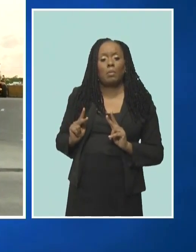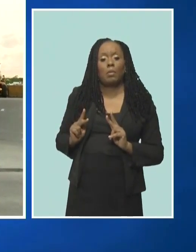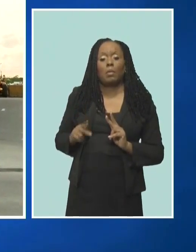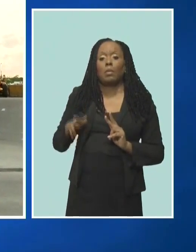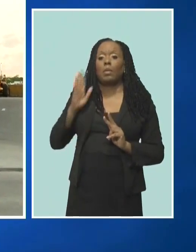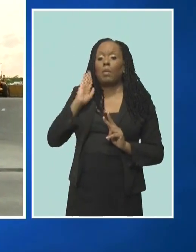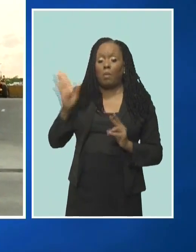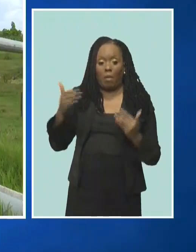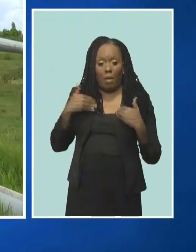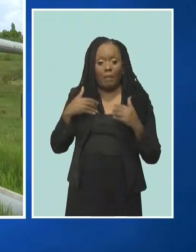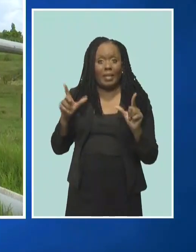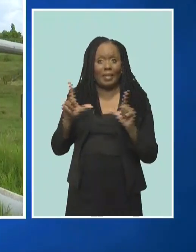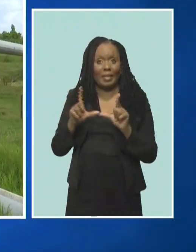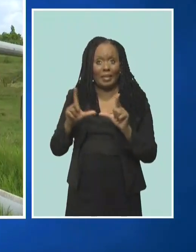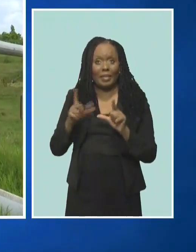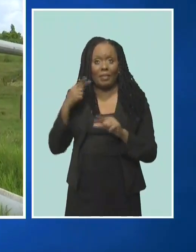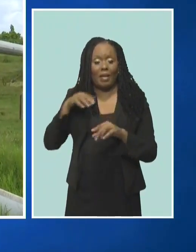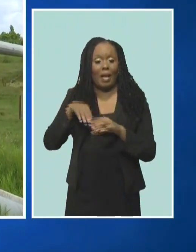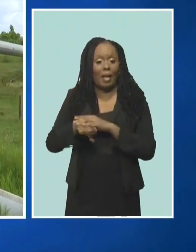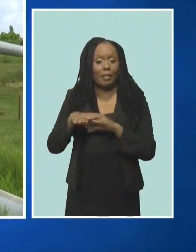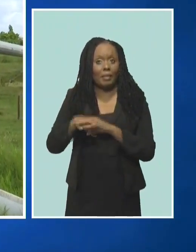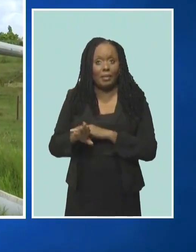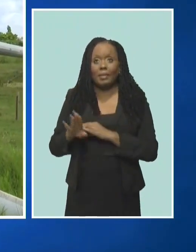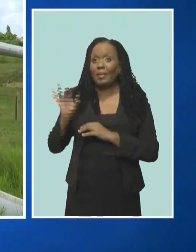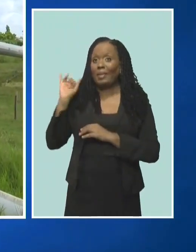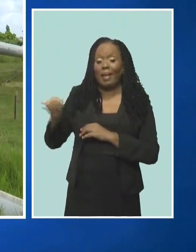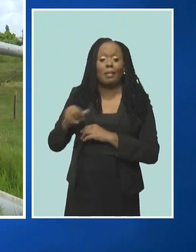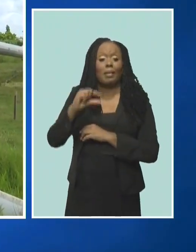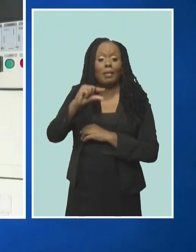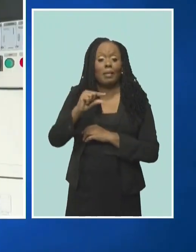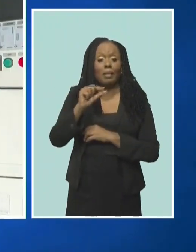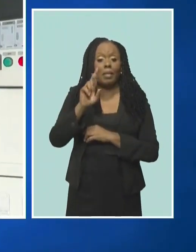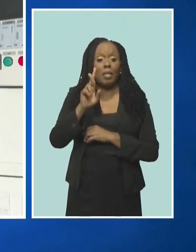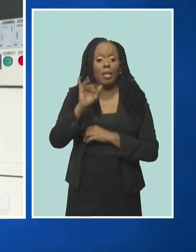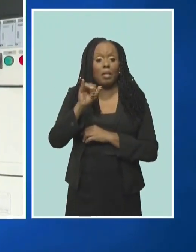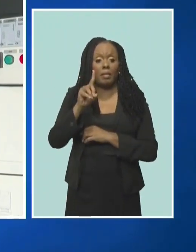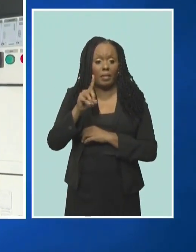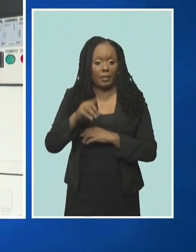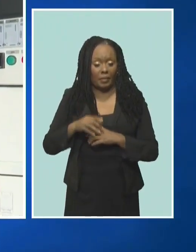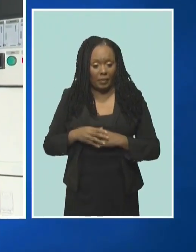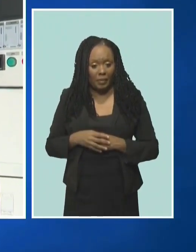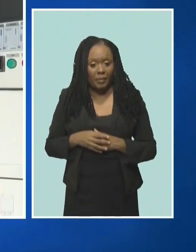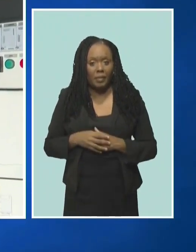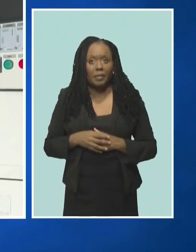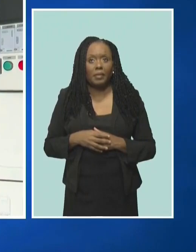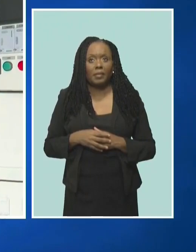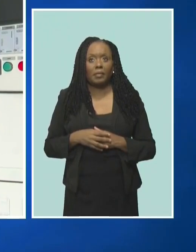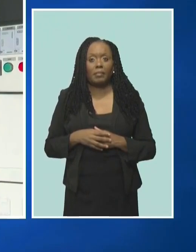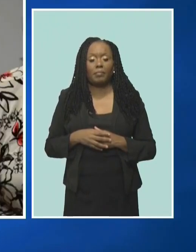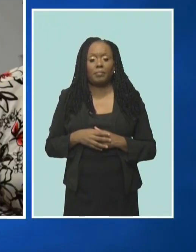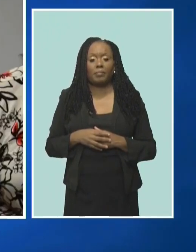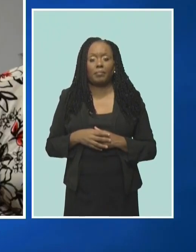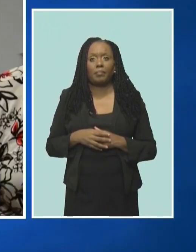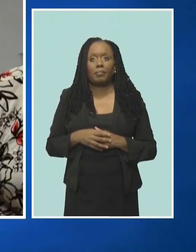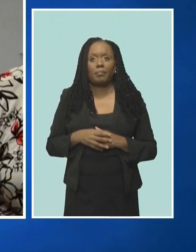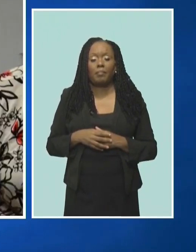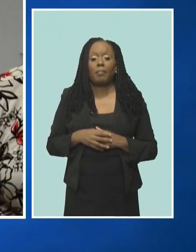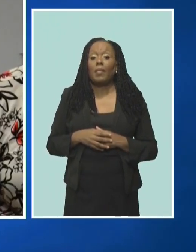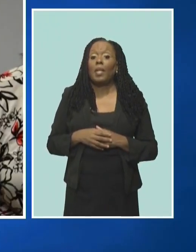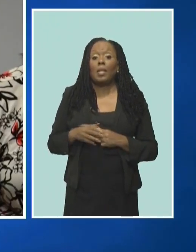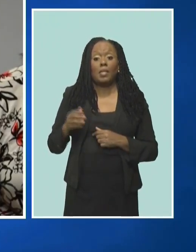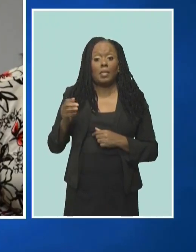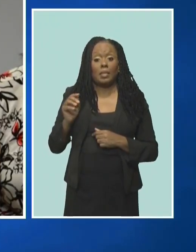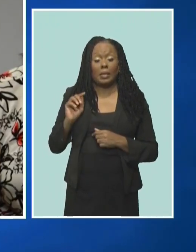grid. The second thing that I would say then on that is that this is only the first batch of procurement.